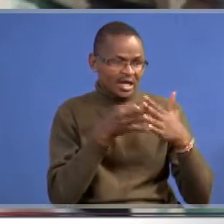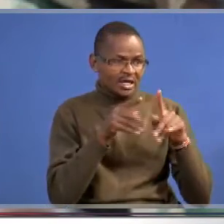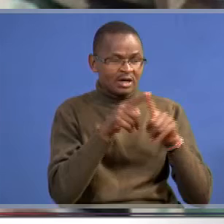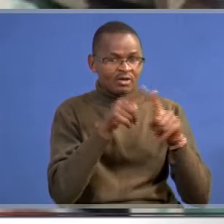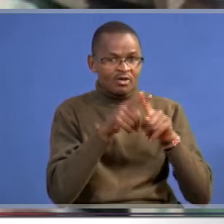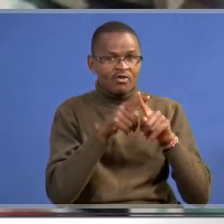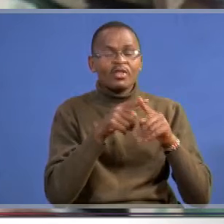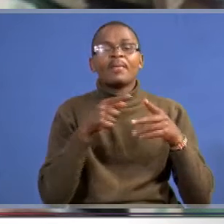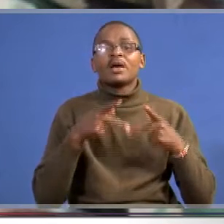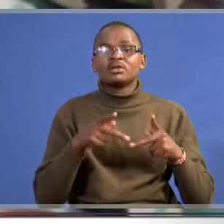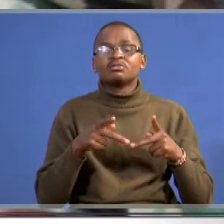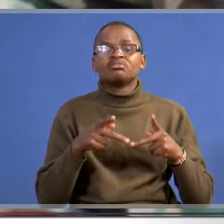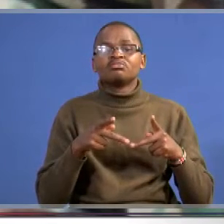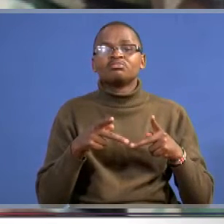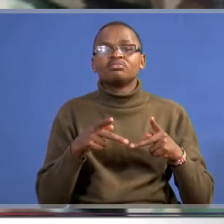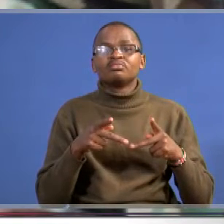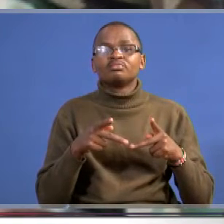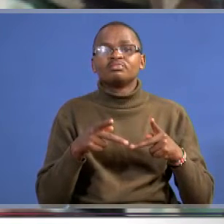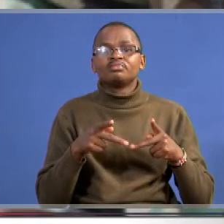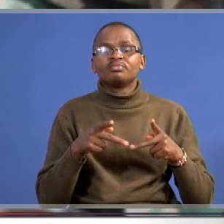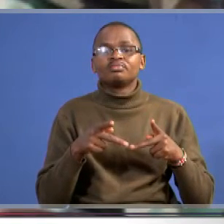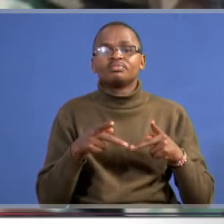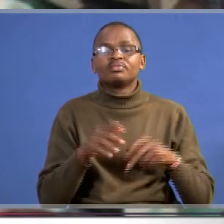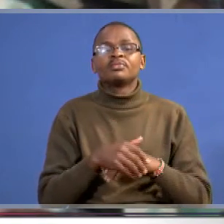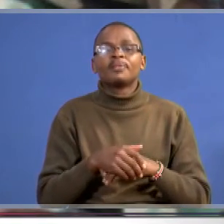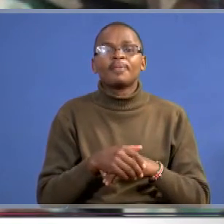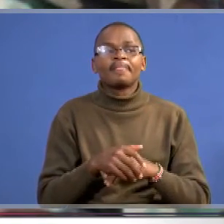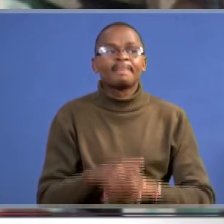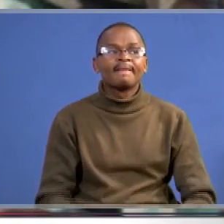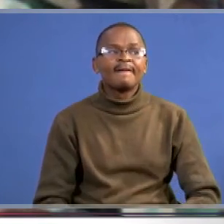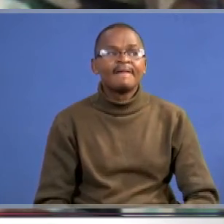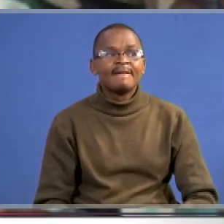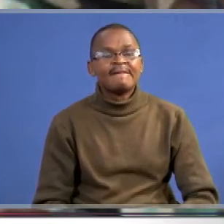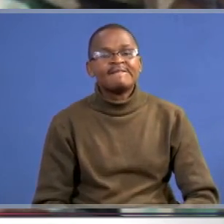of the accused. Elias Ombogo, KUTV.